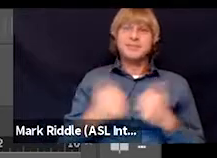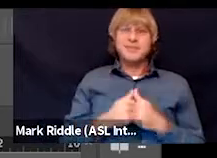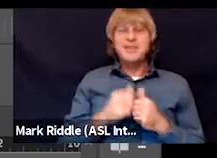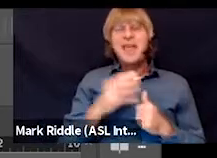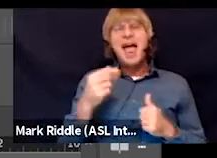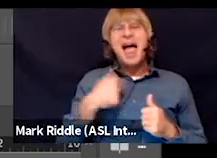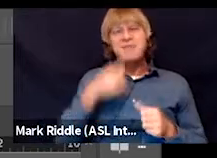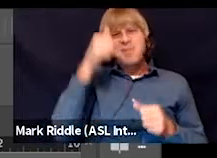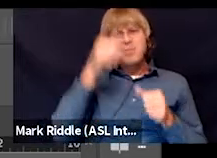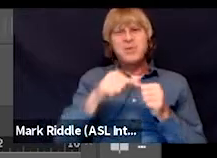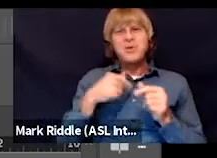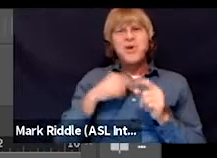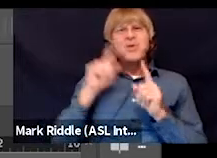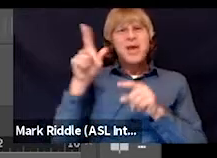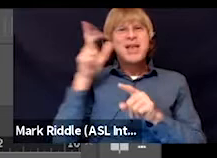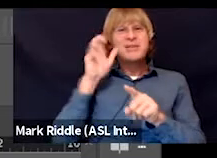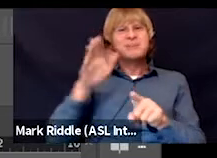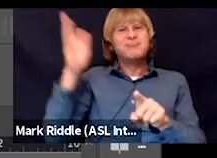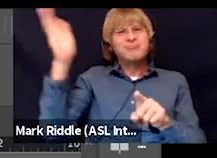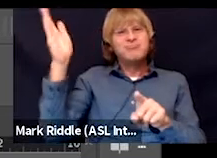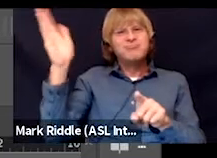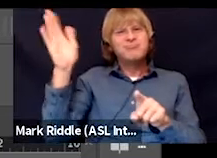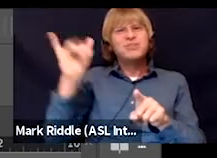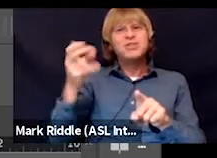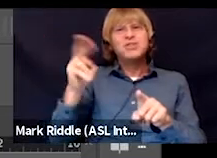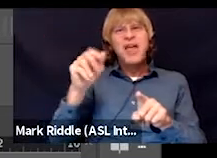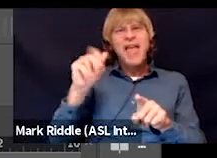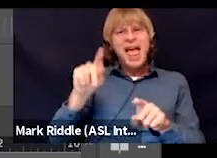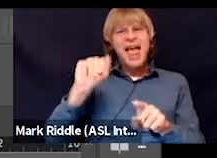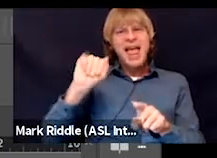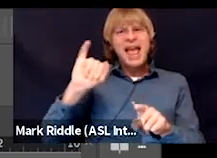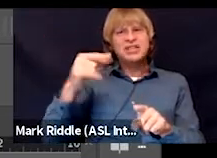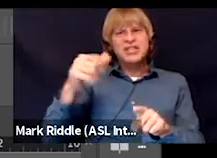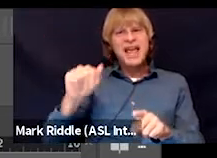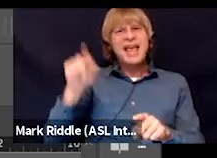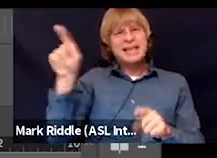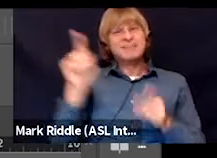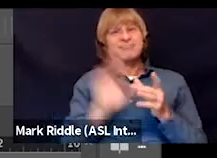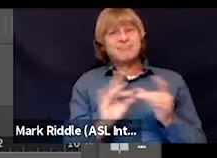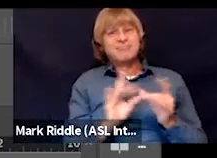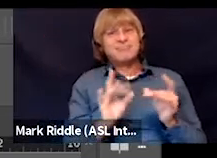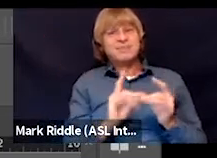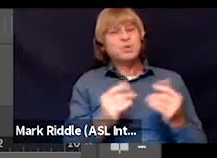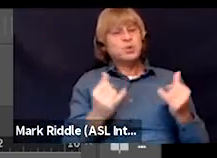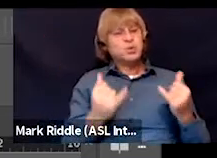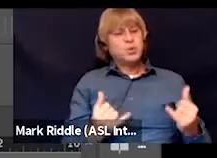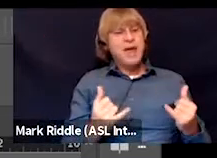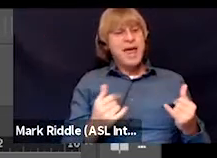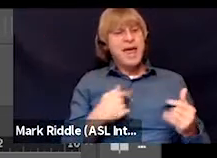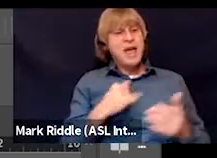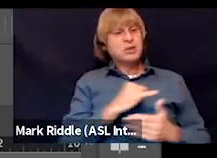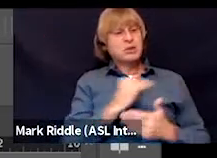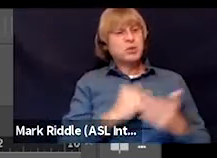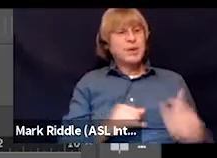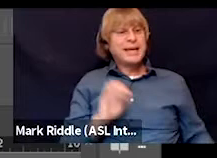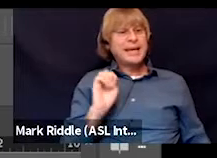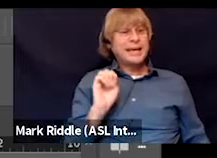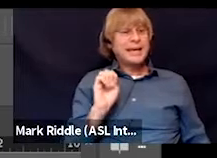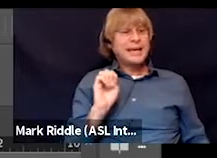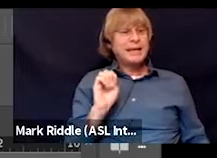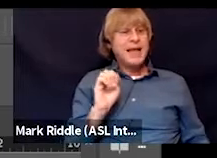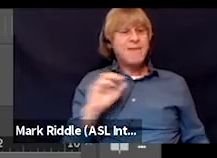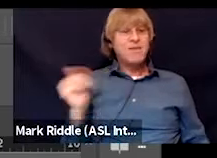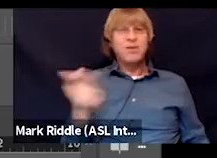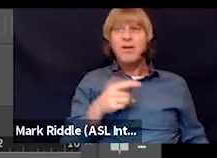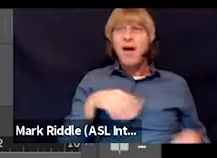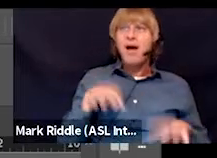I remember going to hear Jonathan Hoffler at AIGA, and he said, "Today I drew an E." And everyone